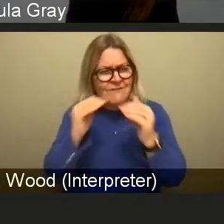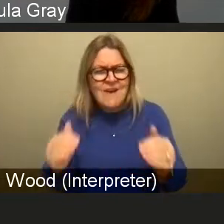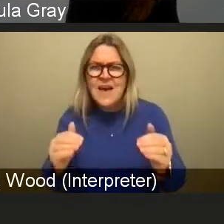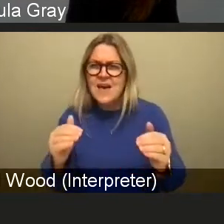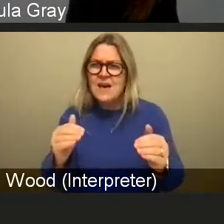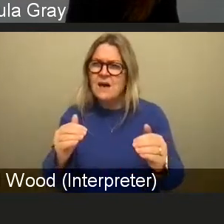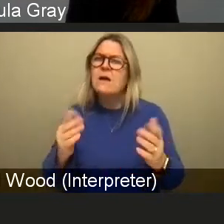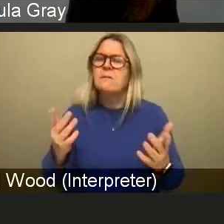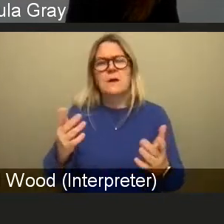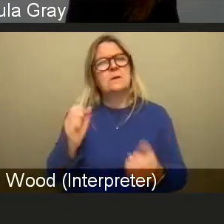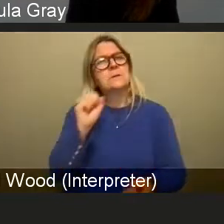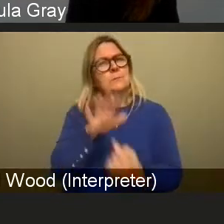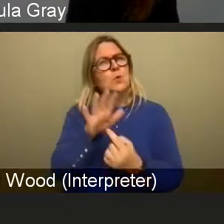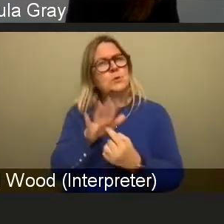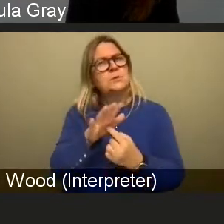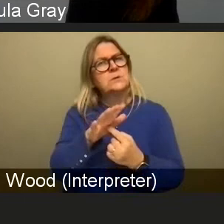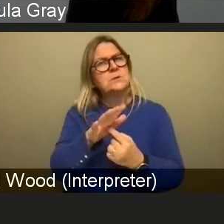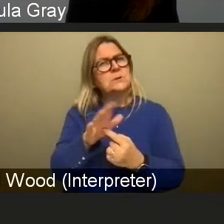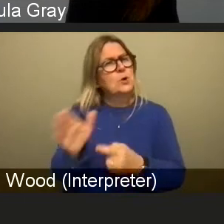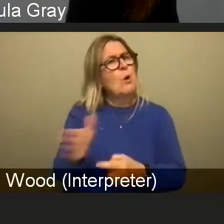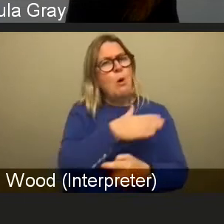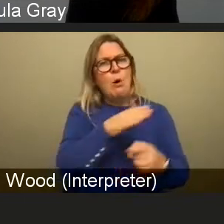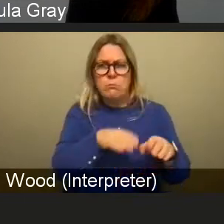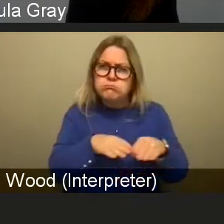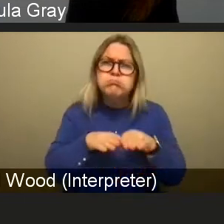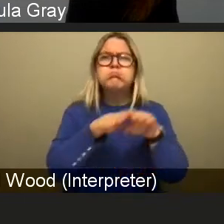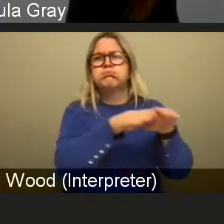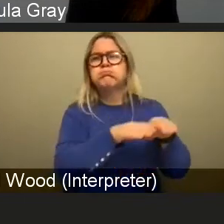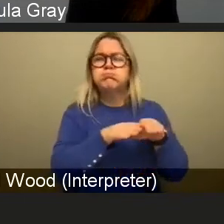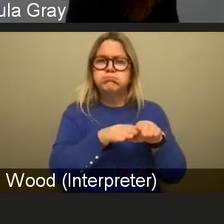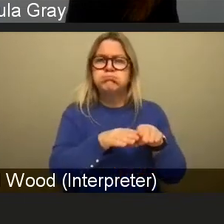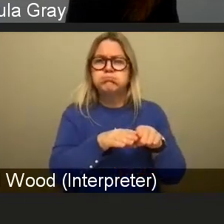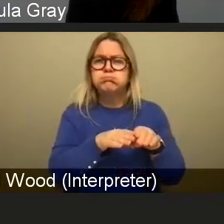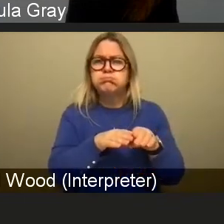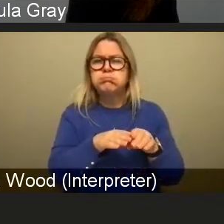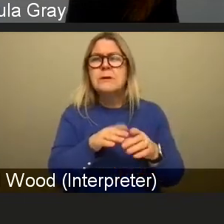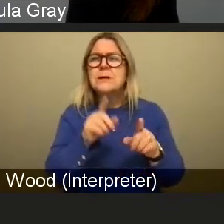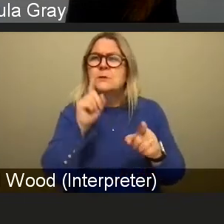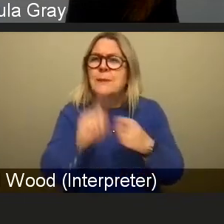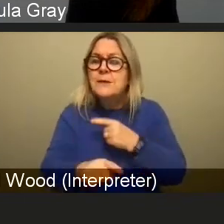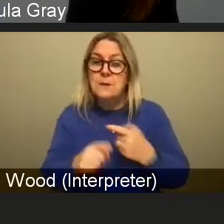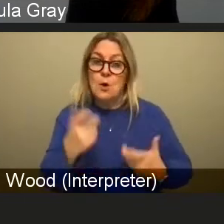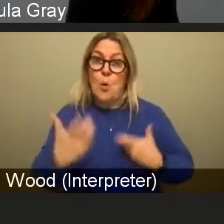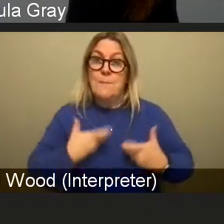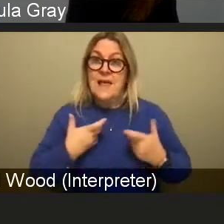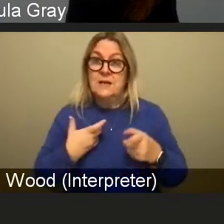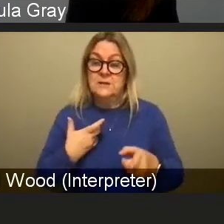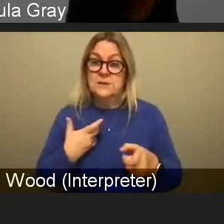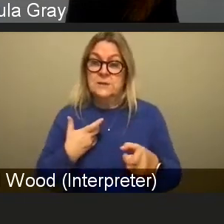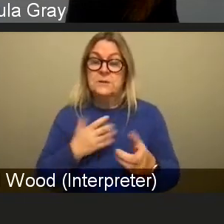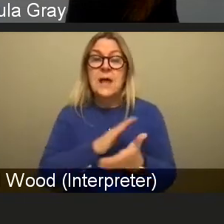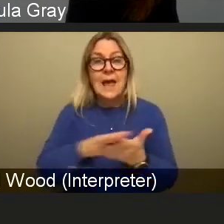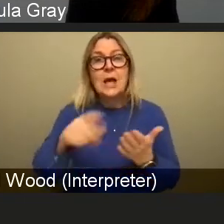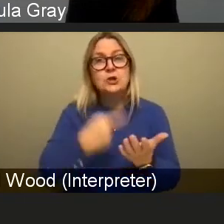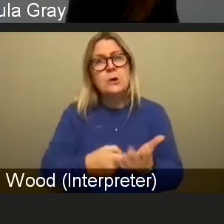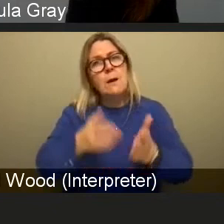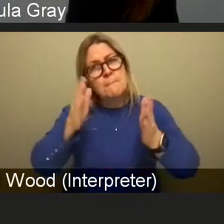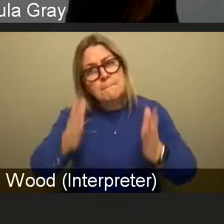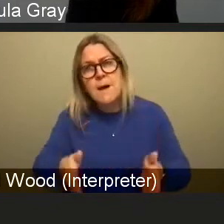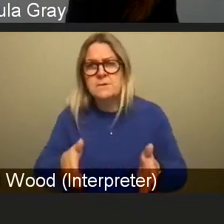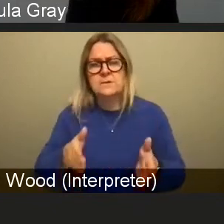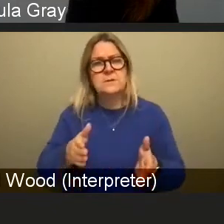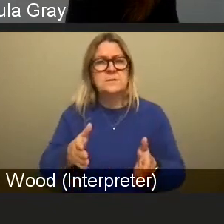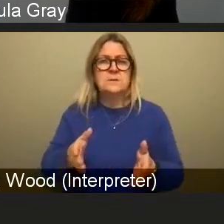like that, and HR, I think it's very important that people are listened to, and that has to come from the management, because I think